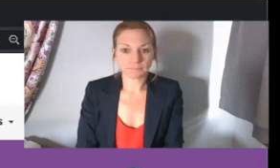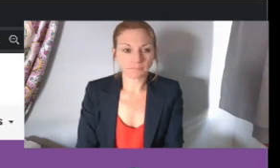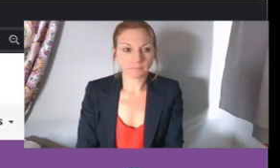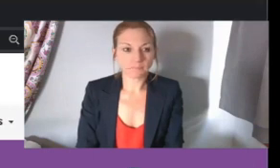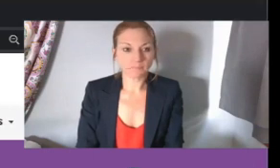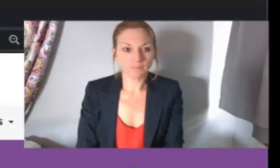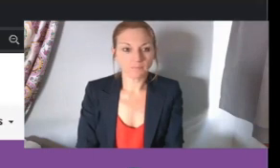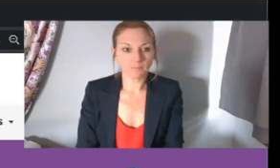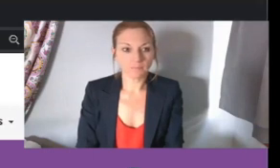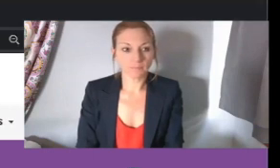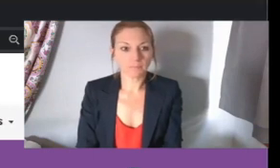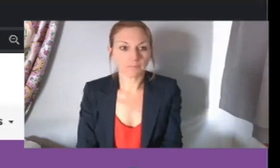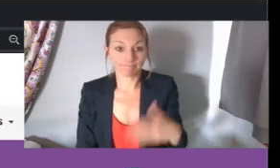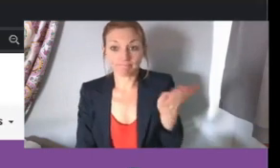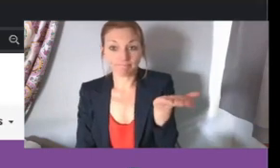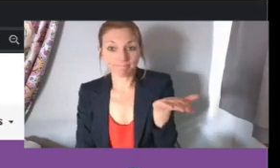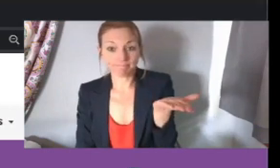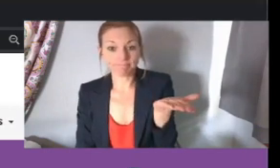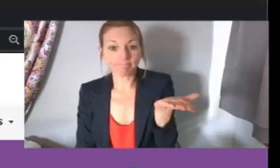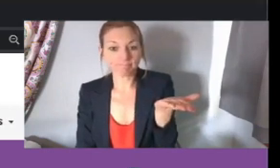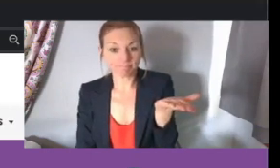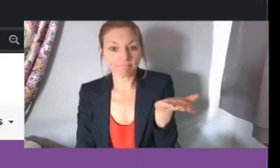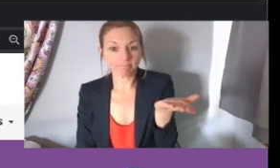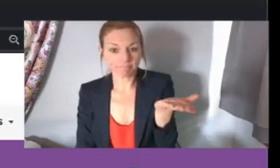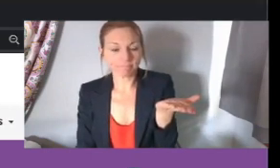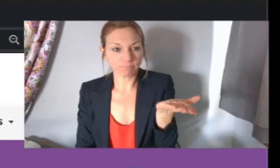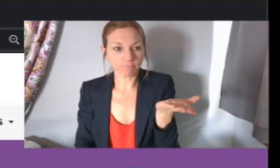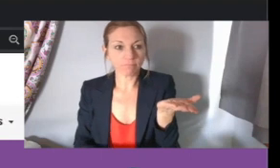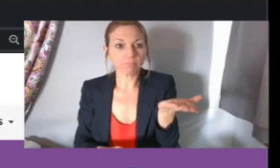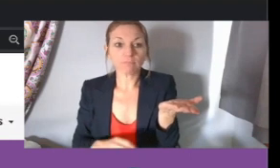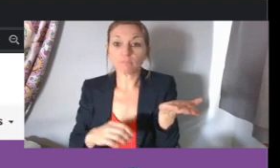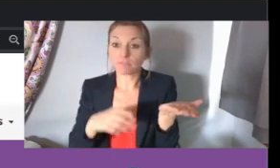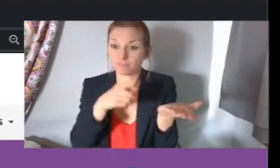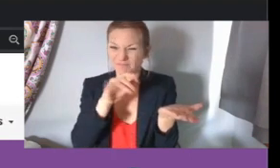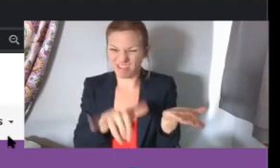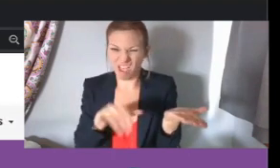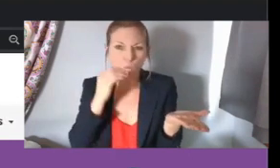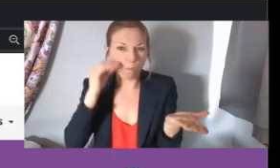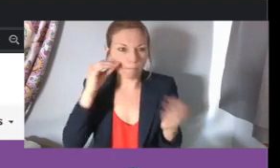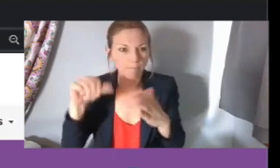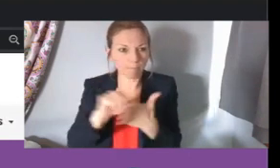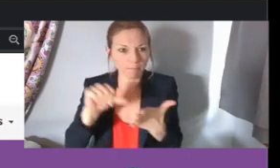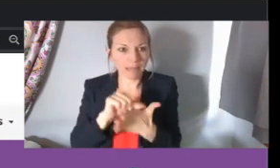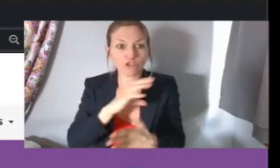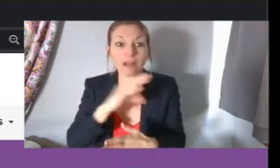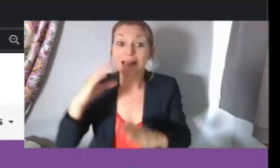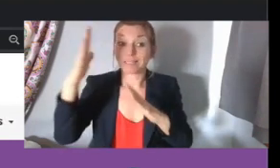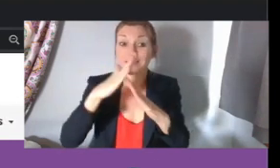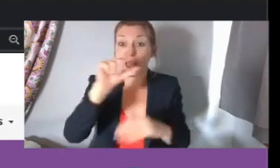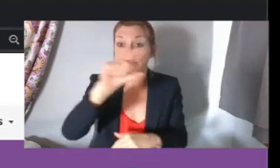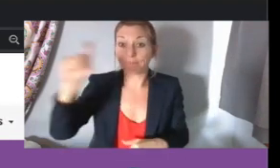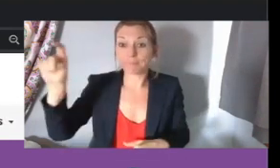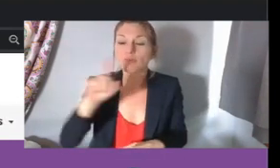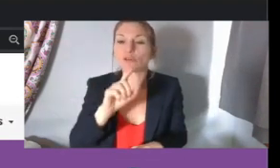And so here you will see that this homepage, you can see on the top bar here, we have six